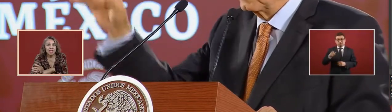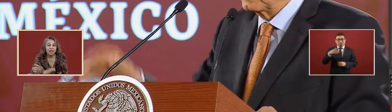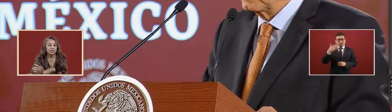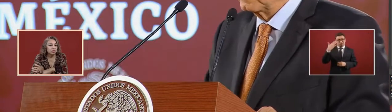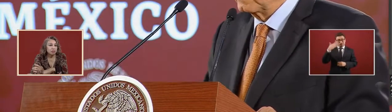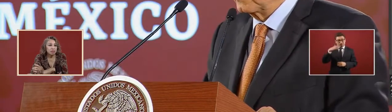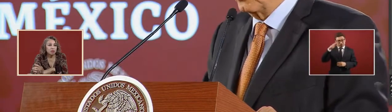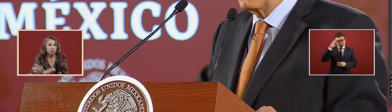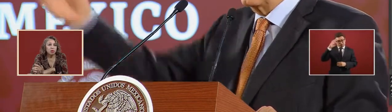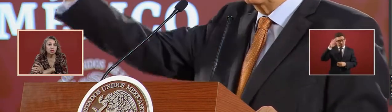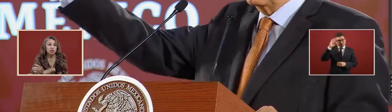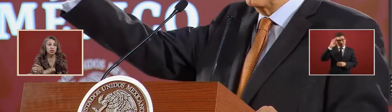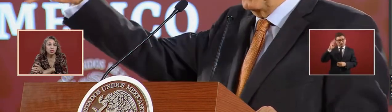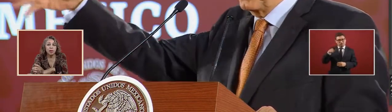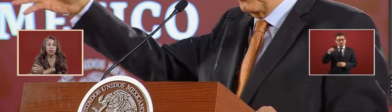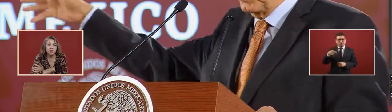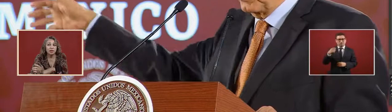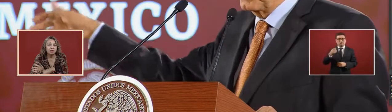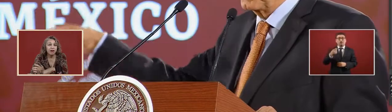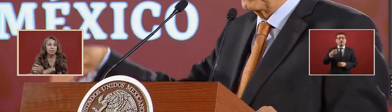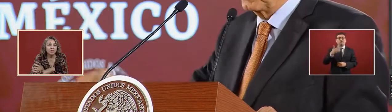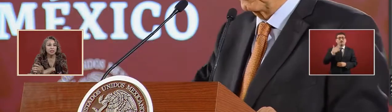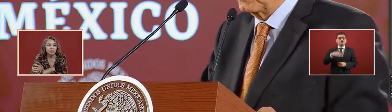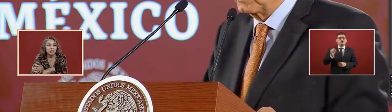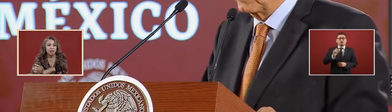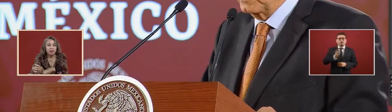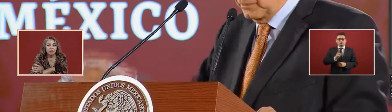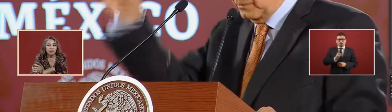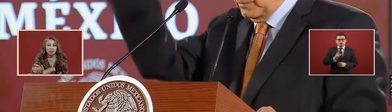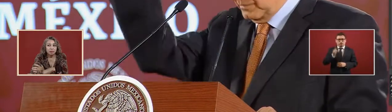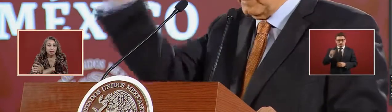that is the most knowing about environment,